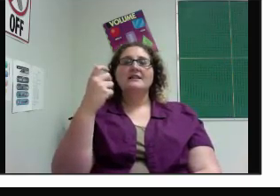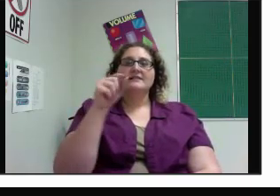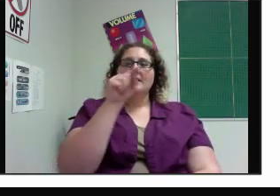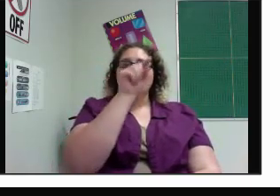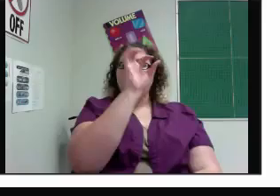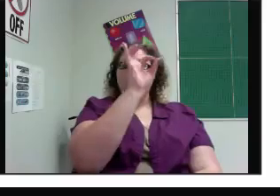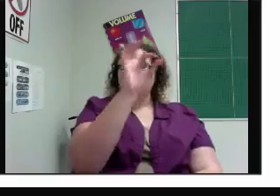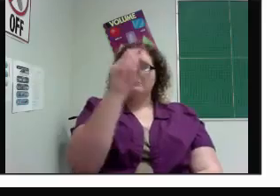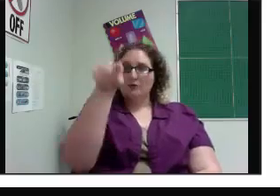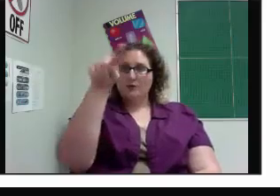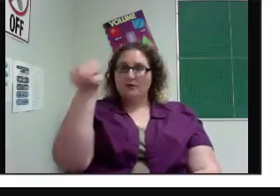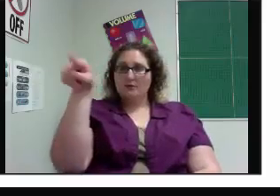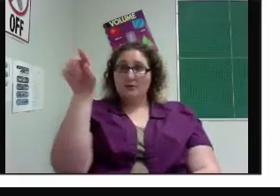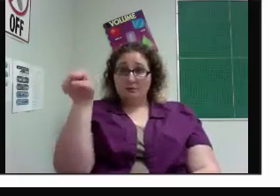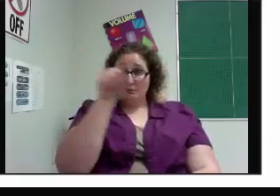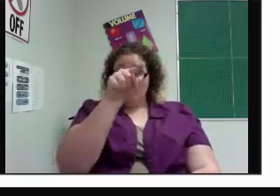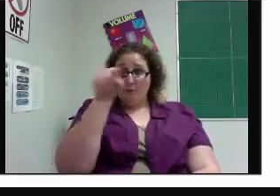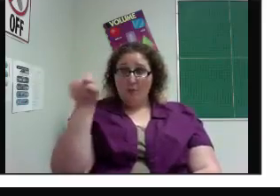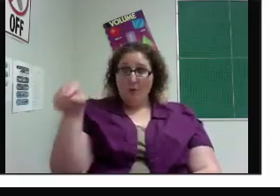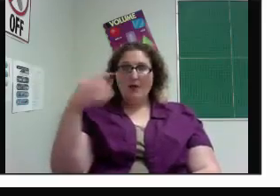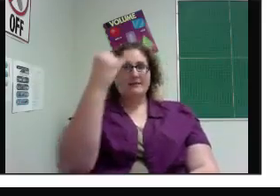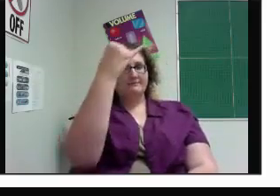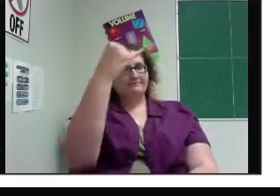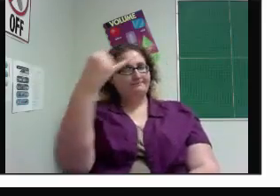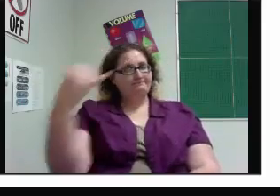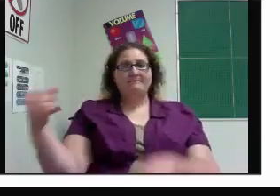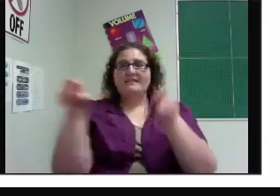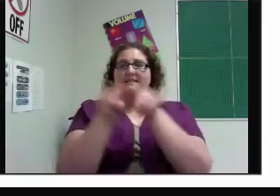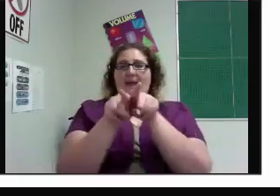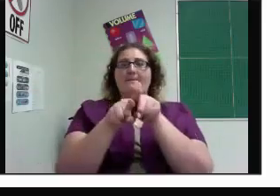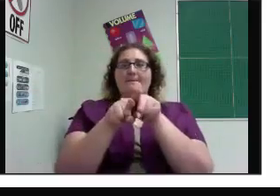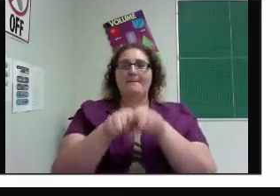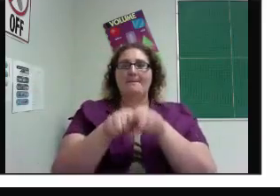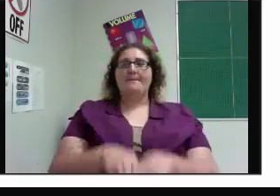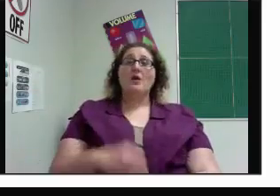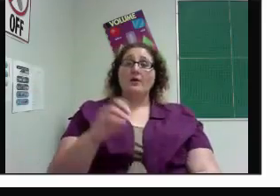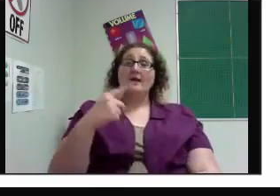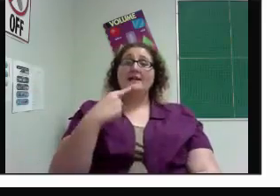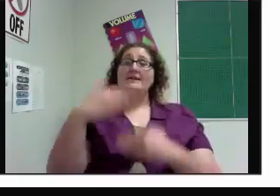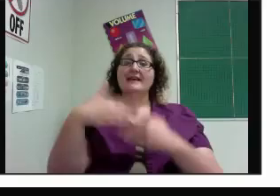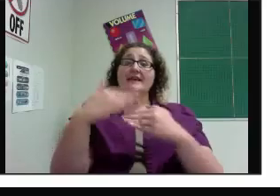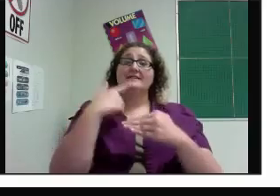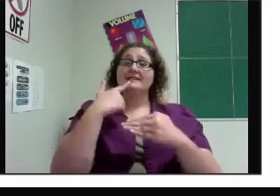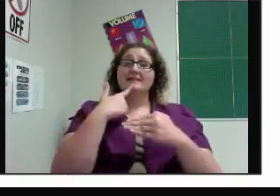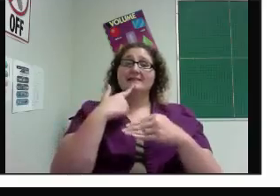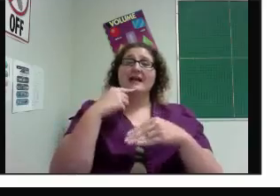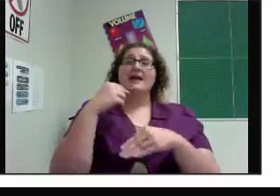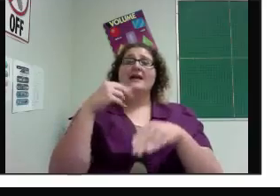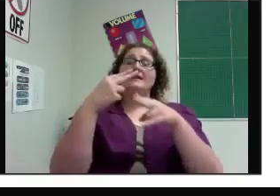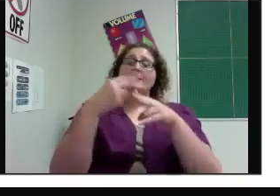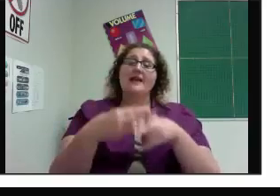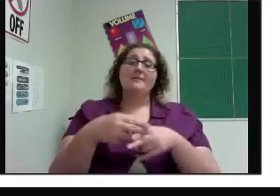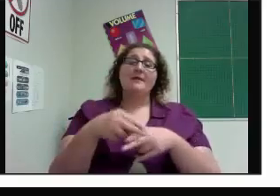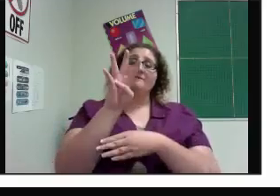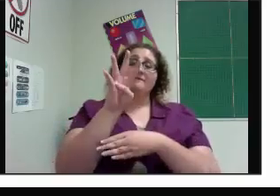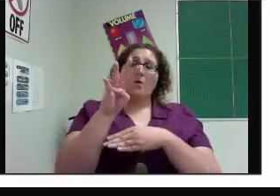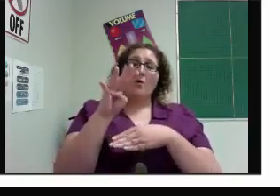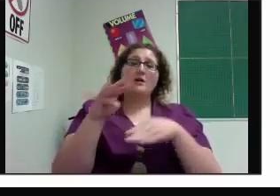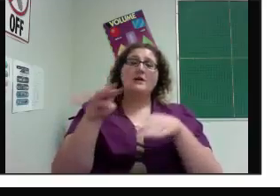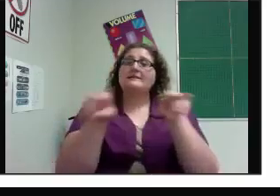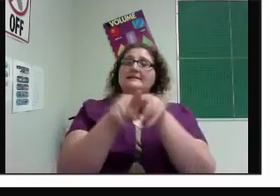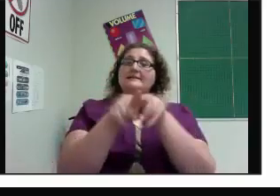have E, B, and F, because notice these 3 points right here all lie on the